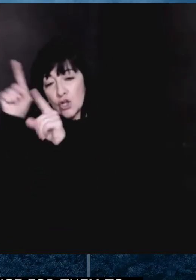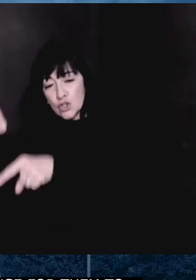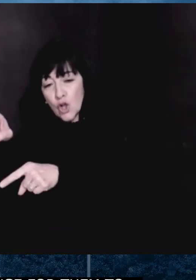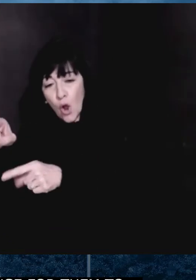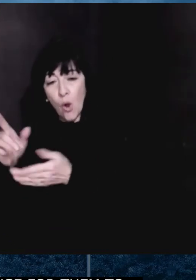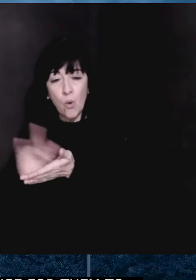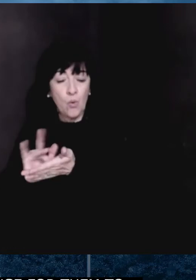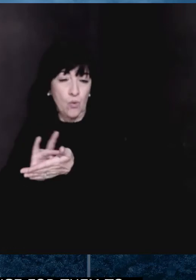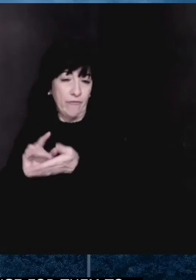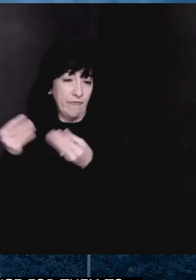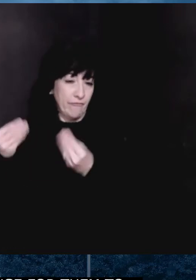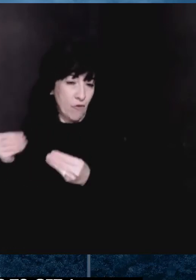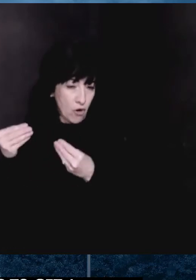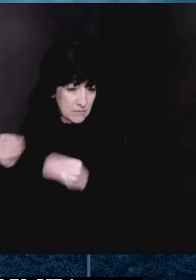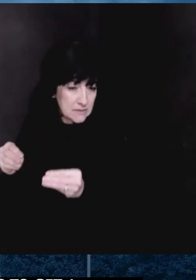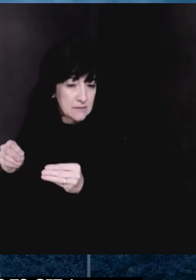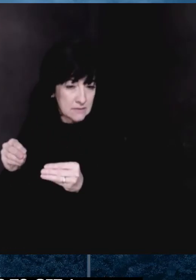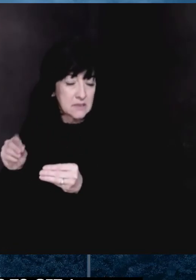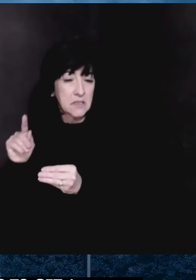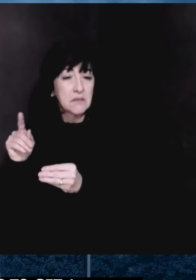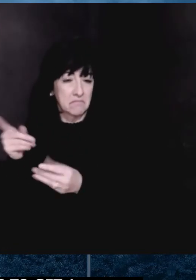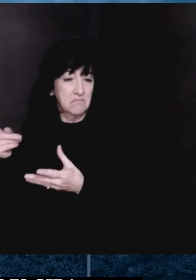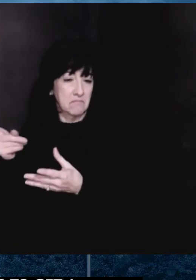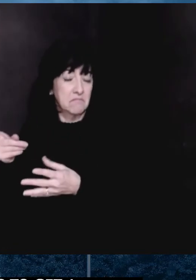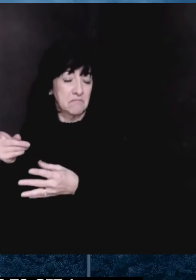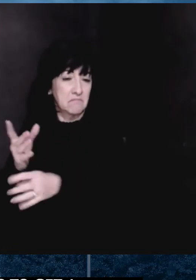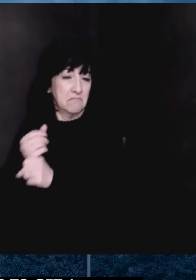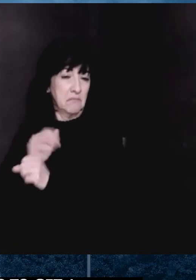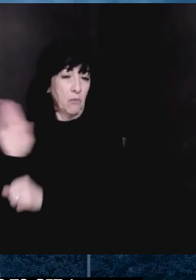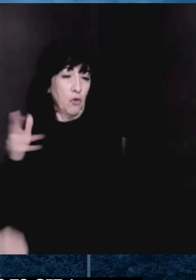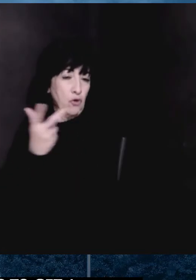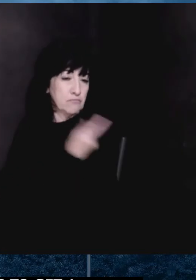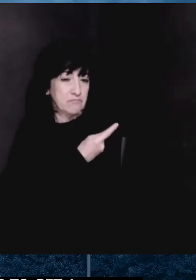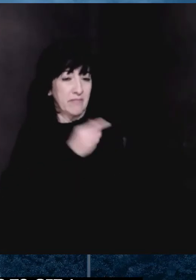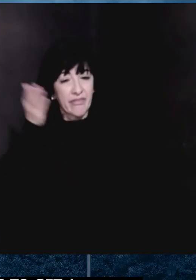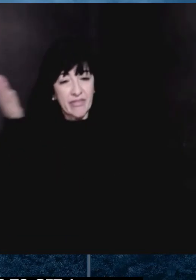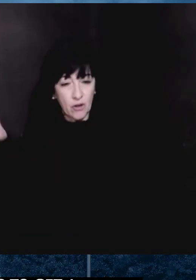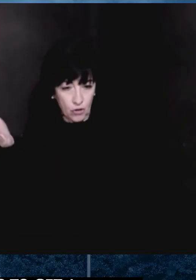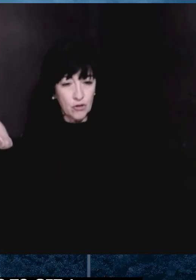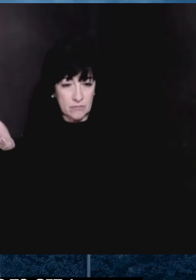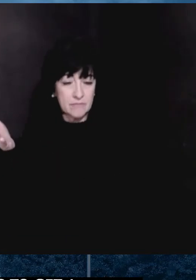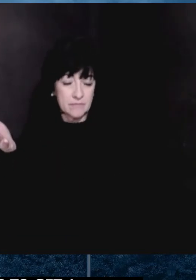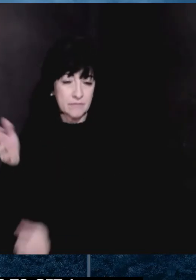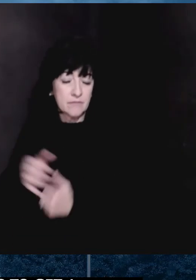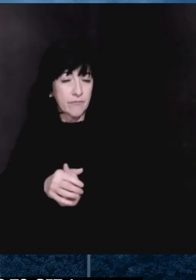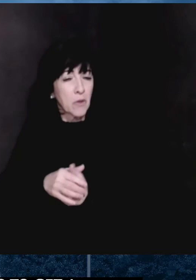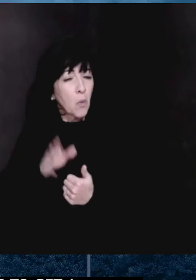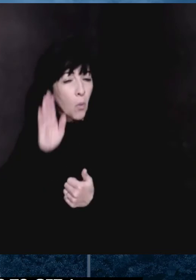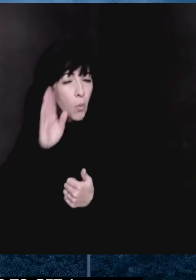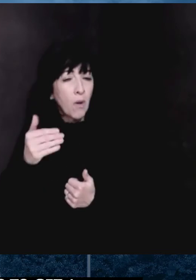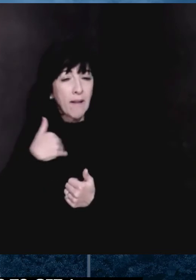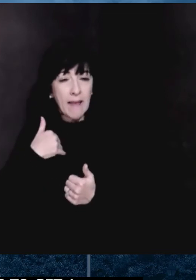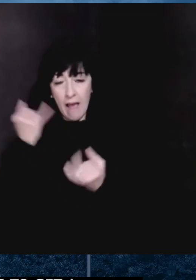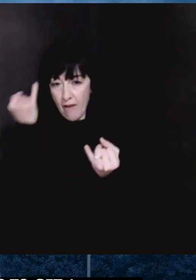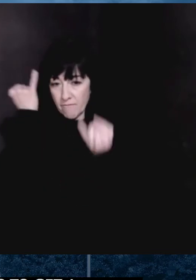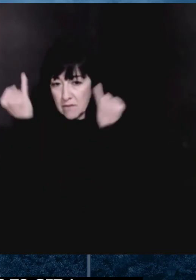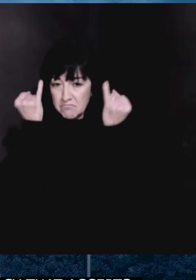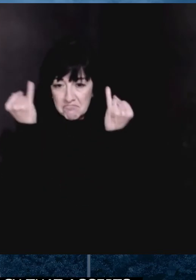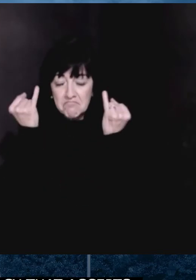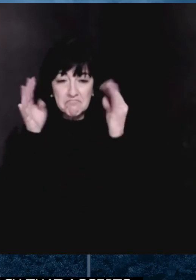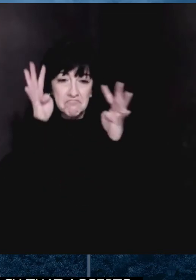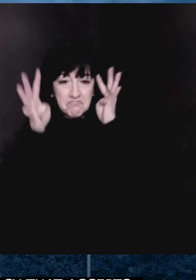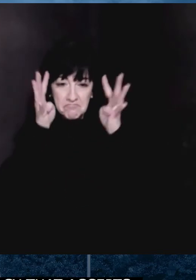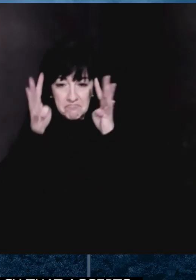vouchers to get vaccinated. So there are going to be some different approaches. There will be